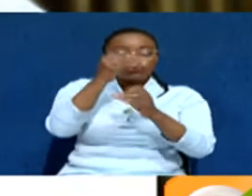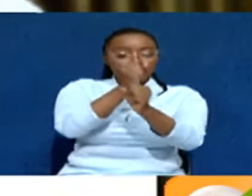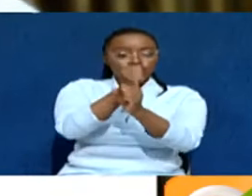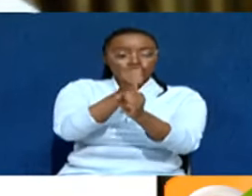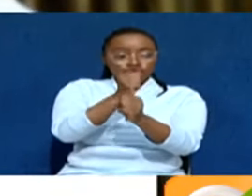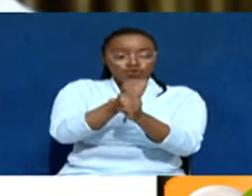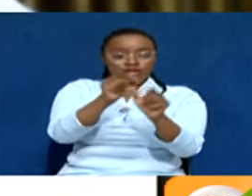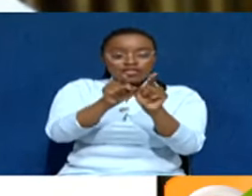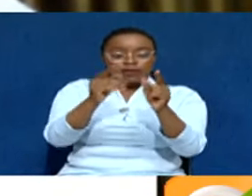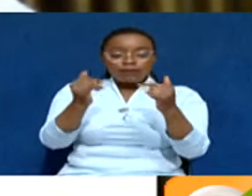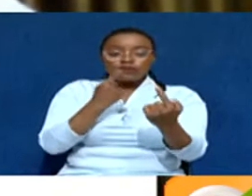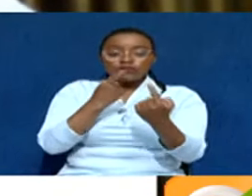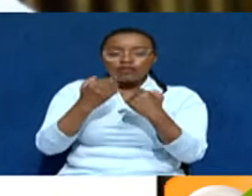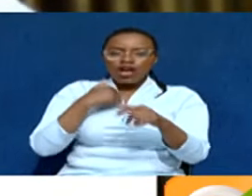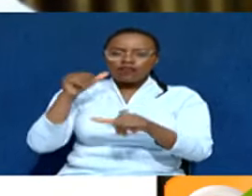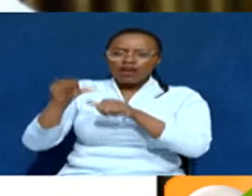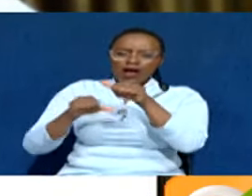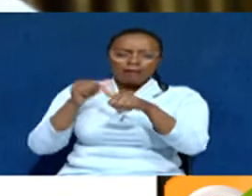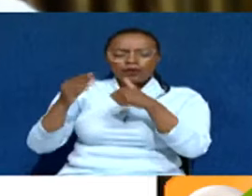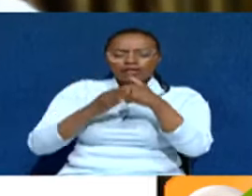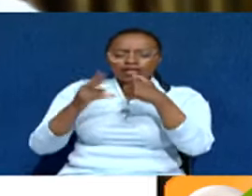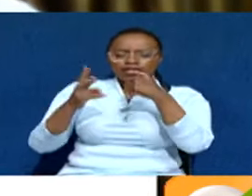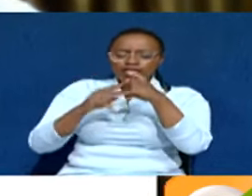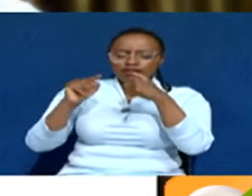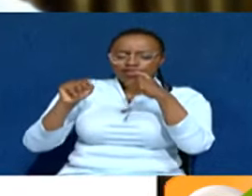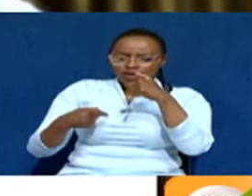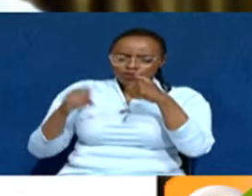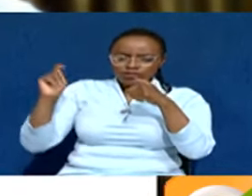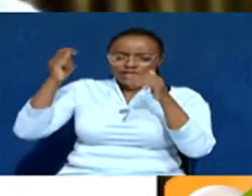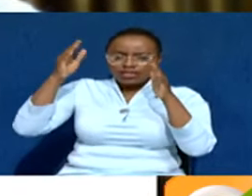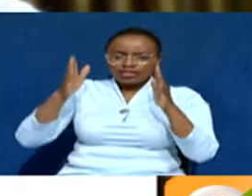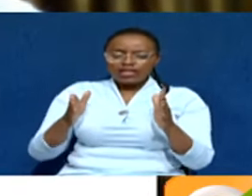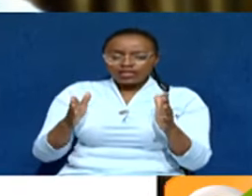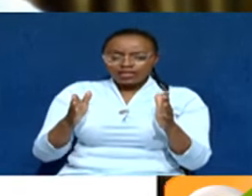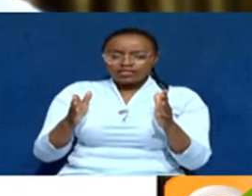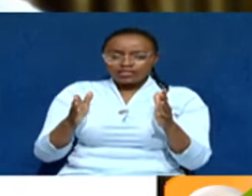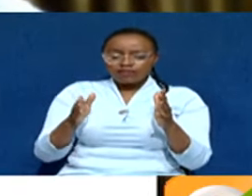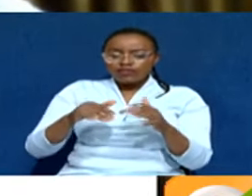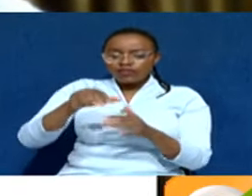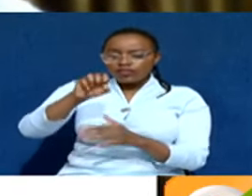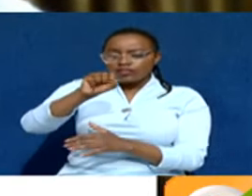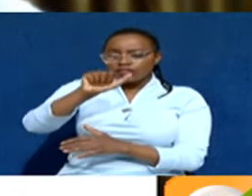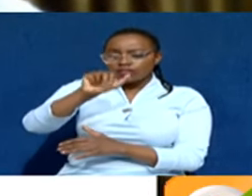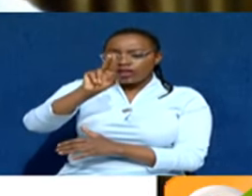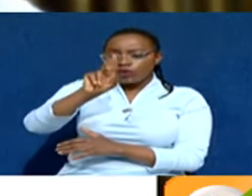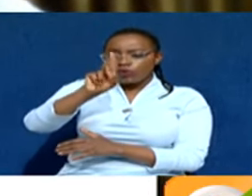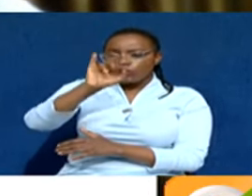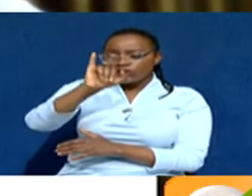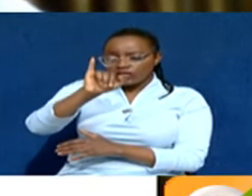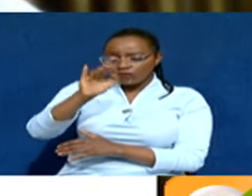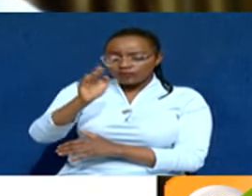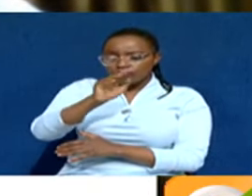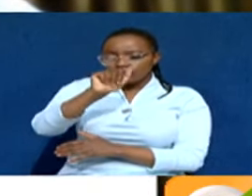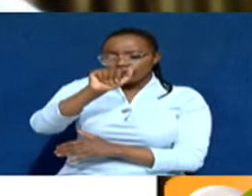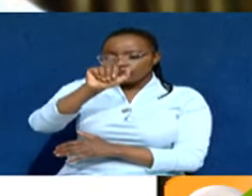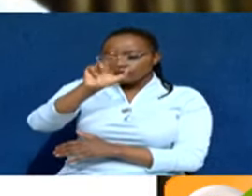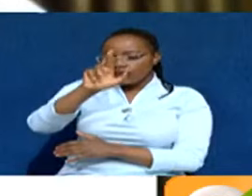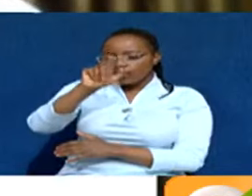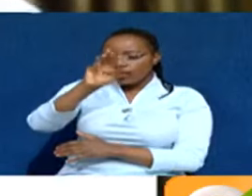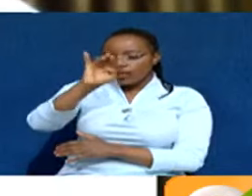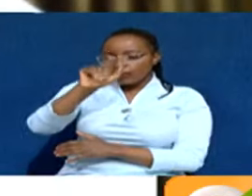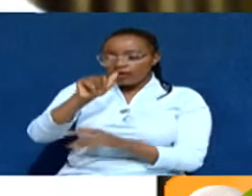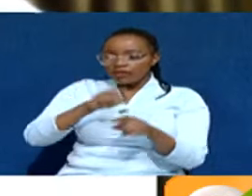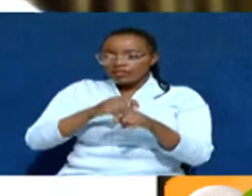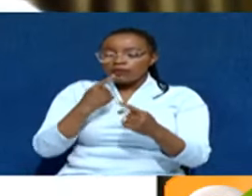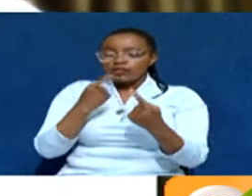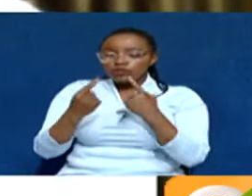as we speak, Jeff, we have about 97,000 Kenyans in Saudi Arabia. And as